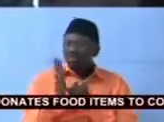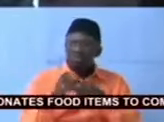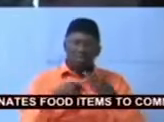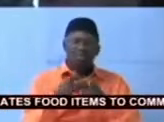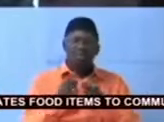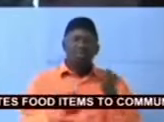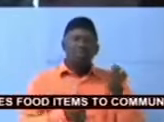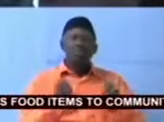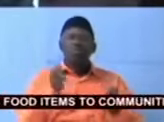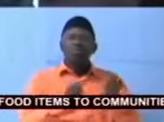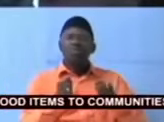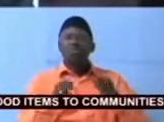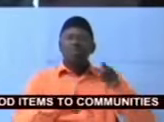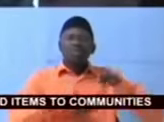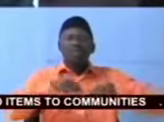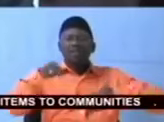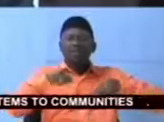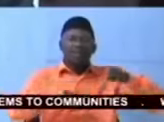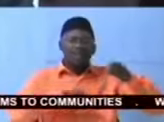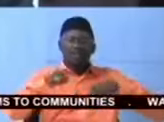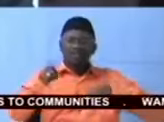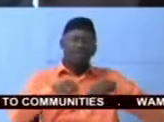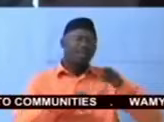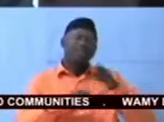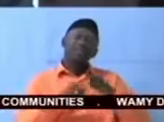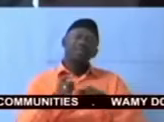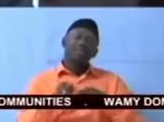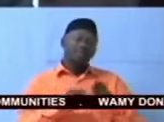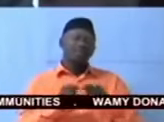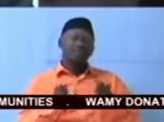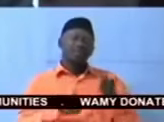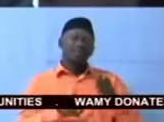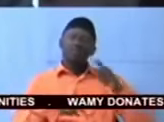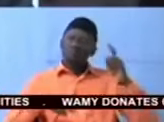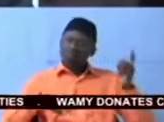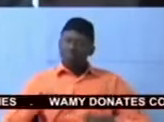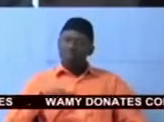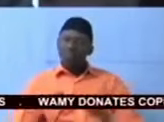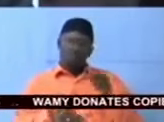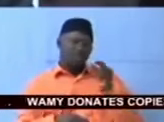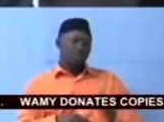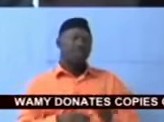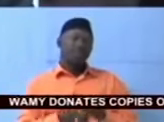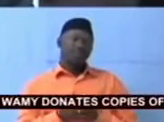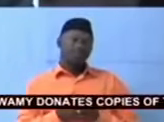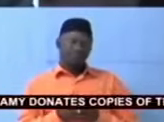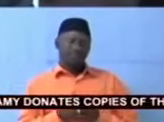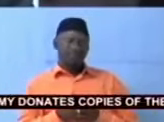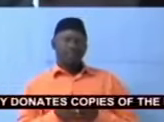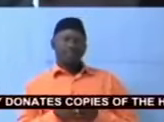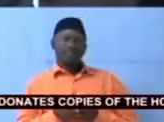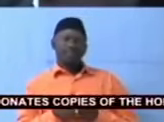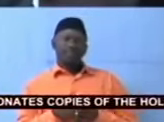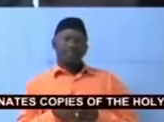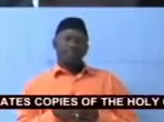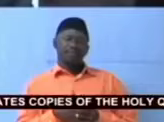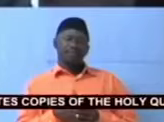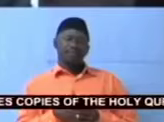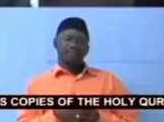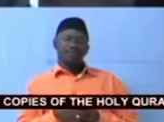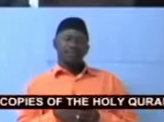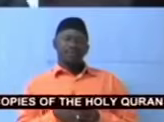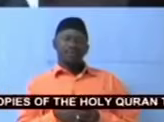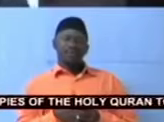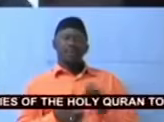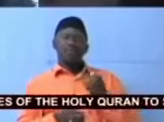ñun suñ xel moto ko ton lu jëm ci walé tefaru ndaw yoy ci walé affaire auto dawalam auto. Because as a first class